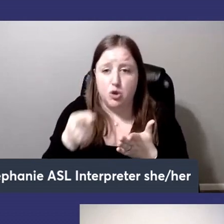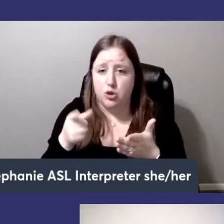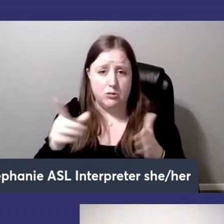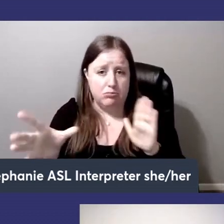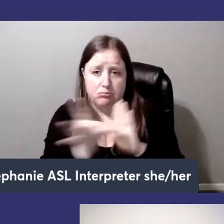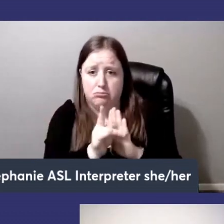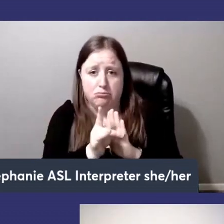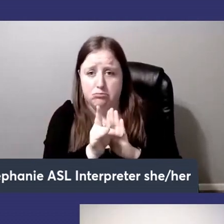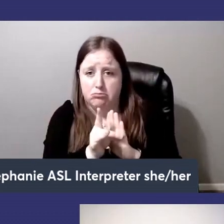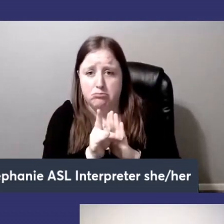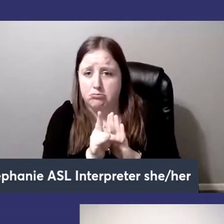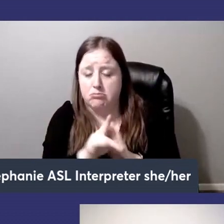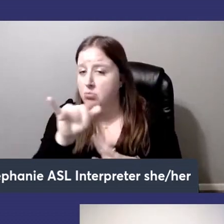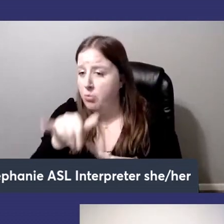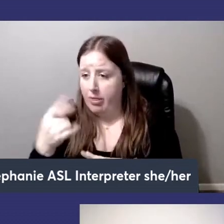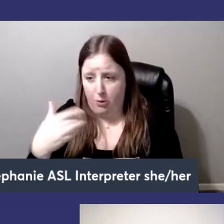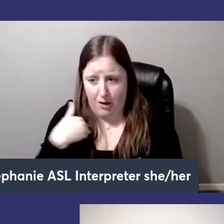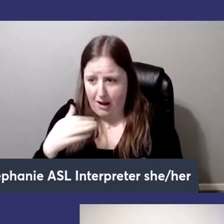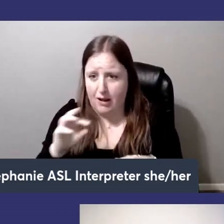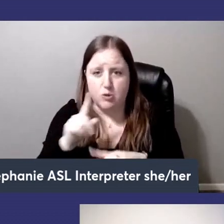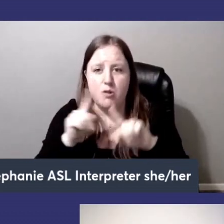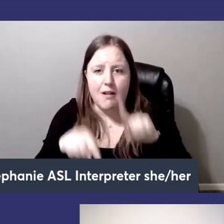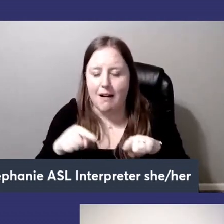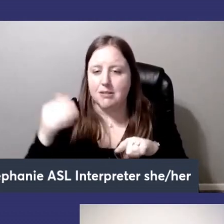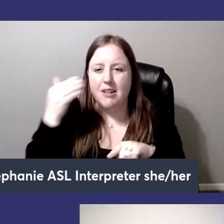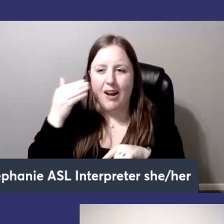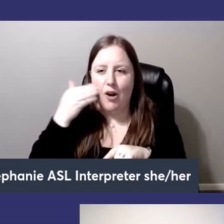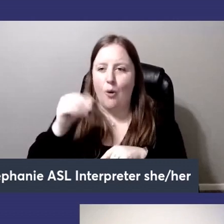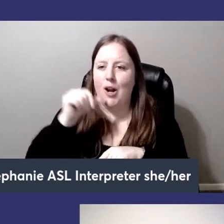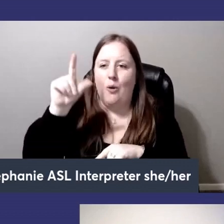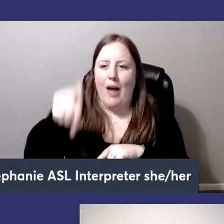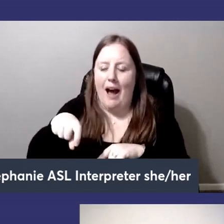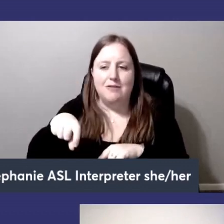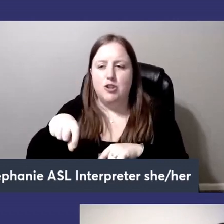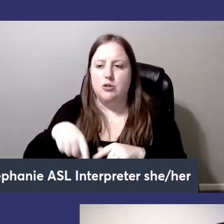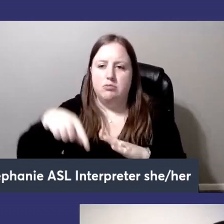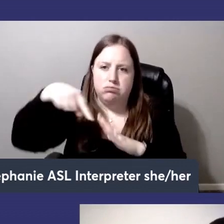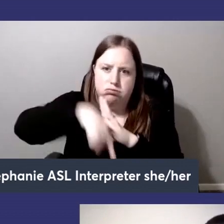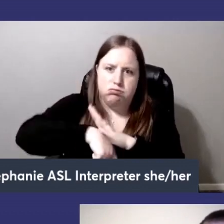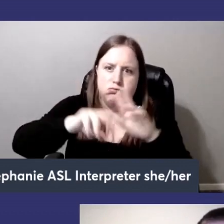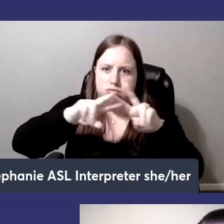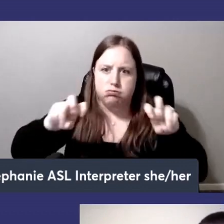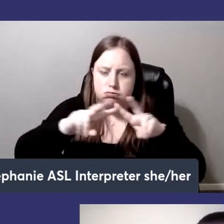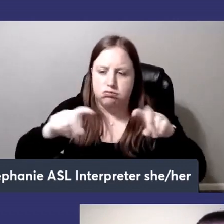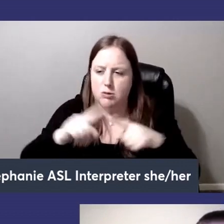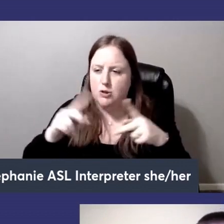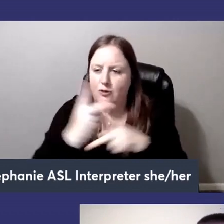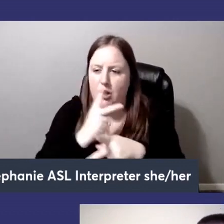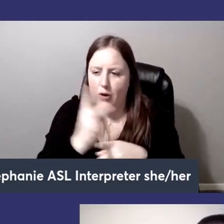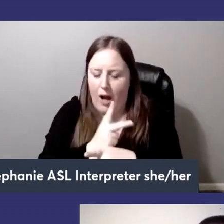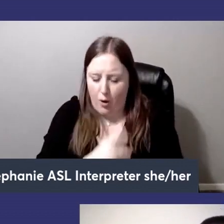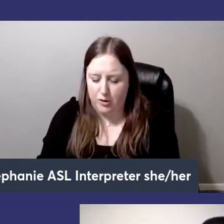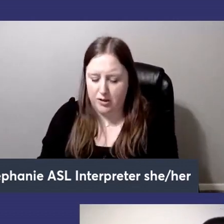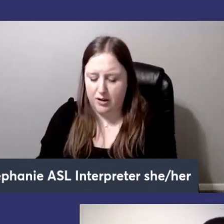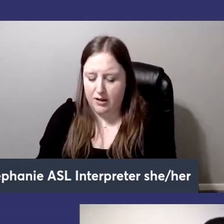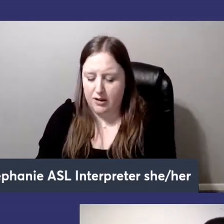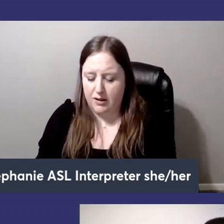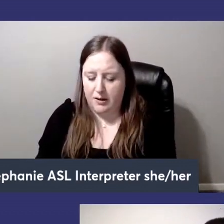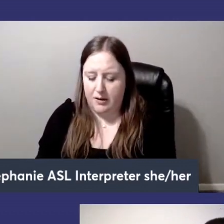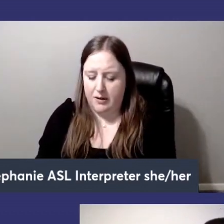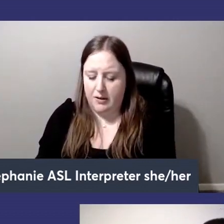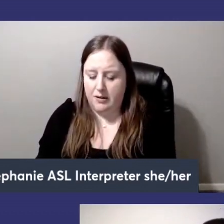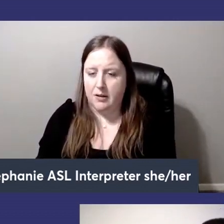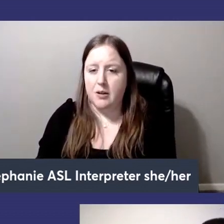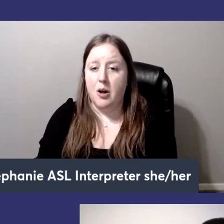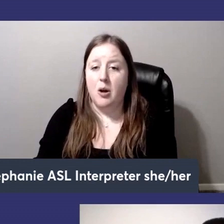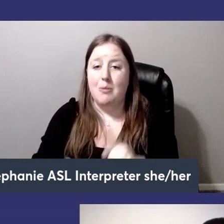hey, this one has React, and I know it. I don't have to go do like in-depth analysis. But the beauty of having both, right, is